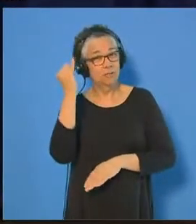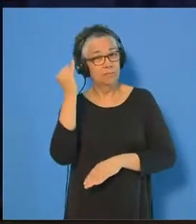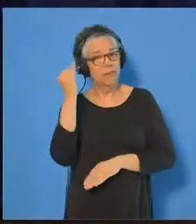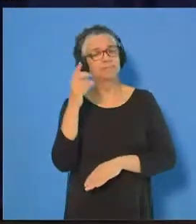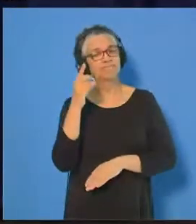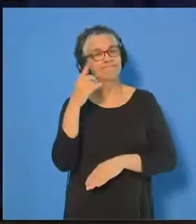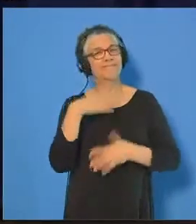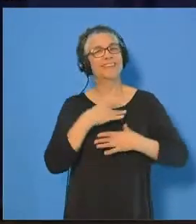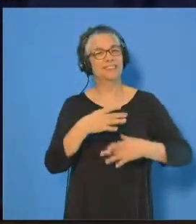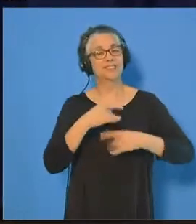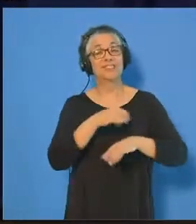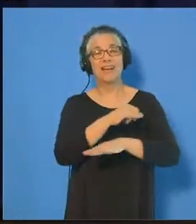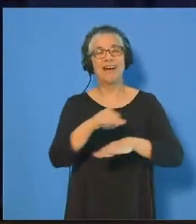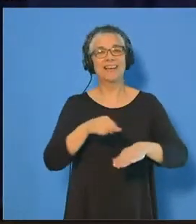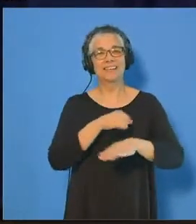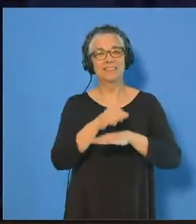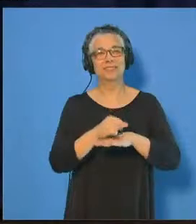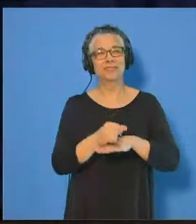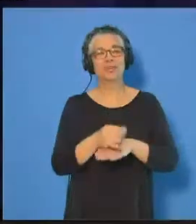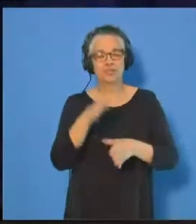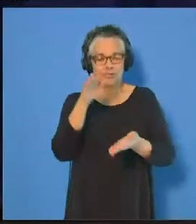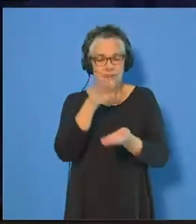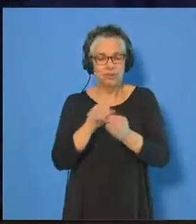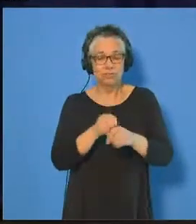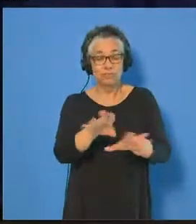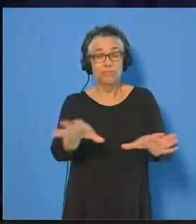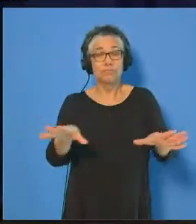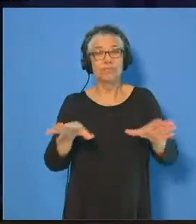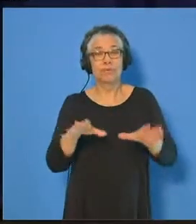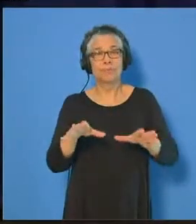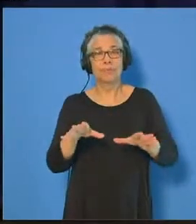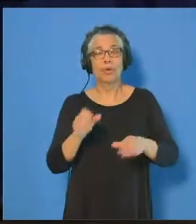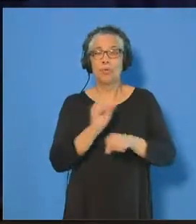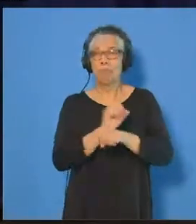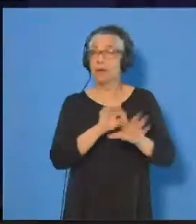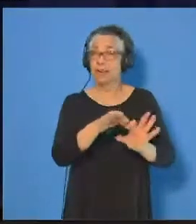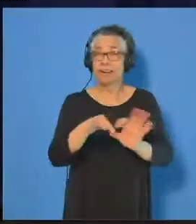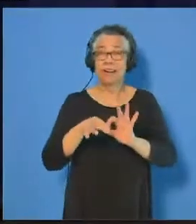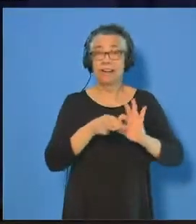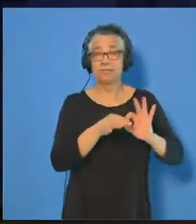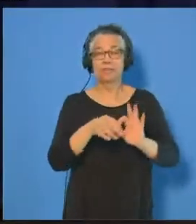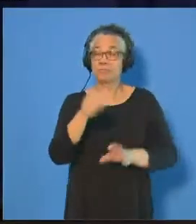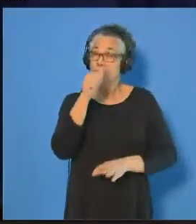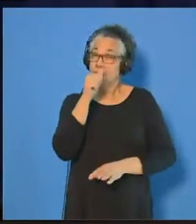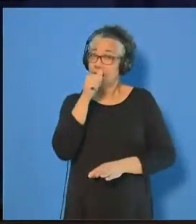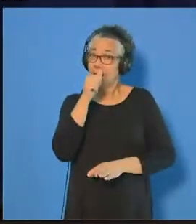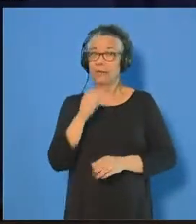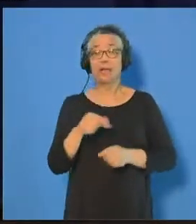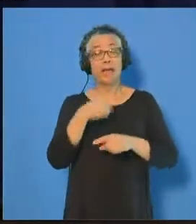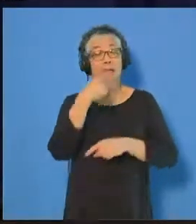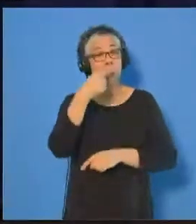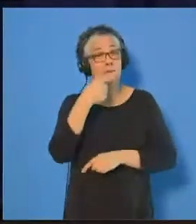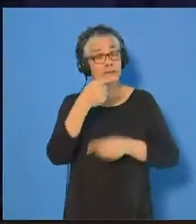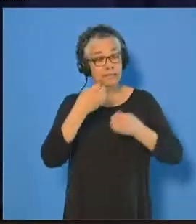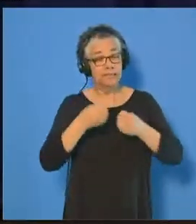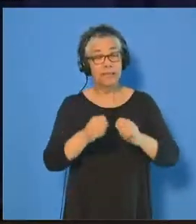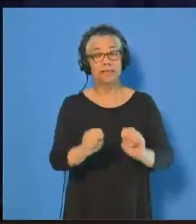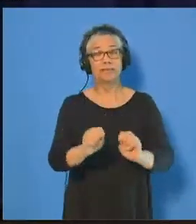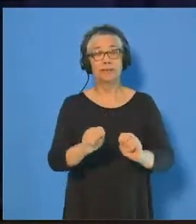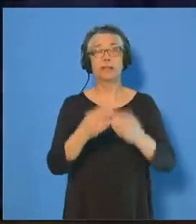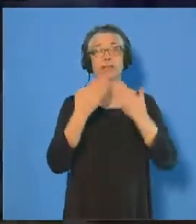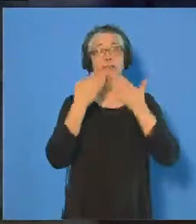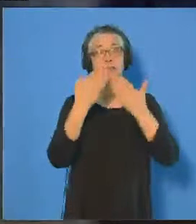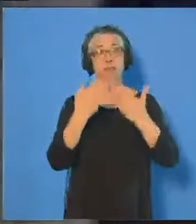COVID-19. We are working collaboratively with our private sector partners and our public sector colleagues in this effort. Thank